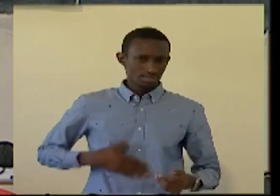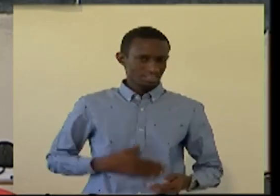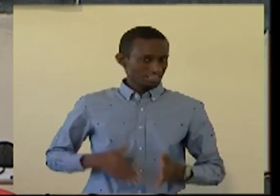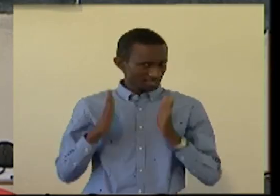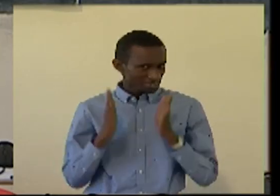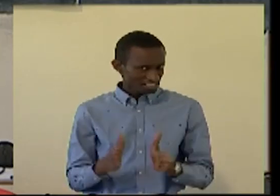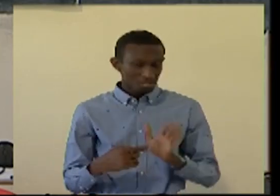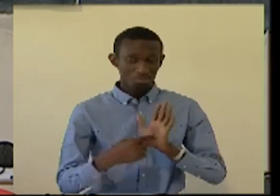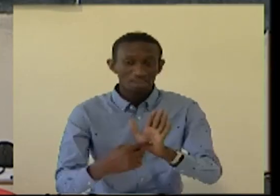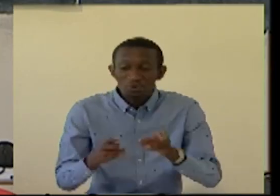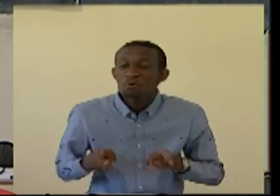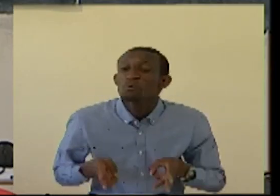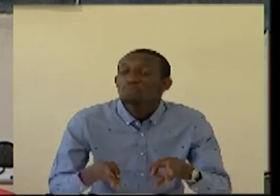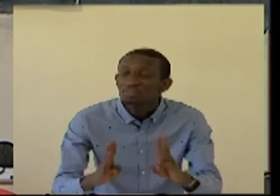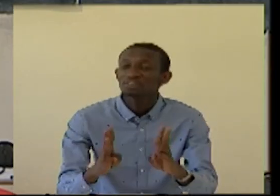way of